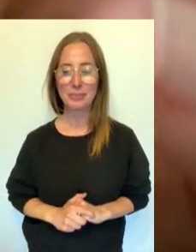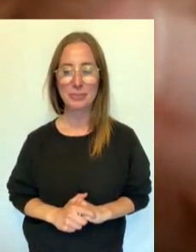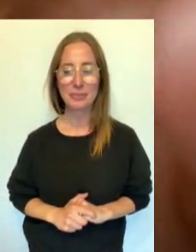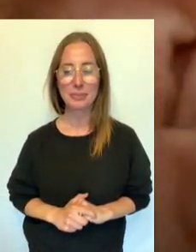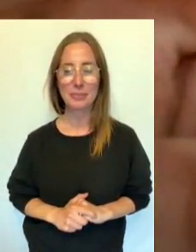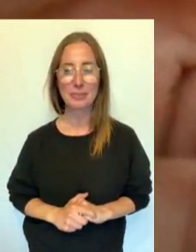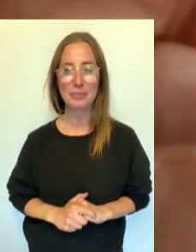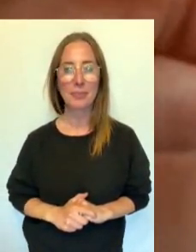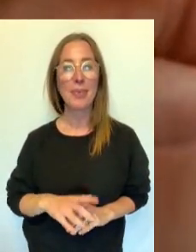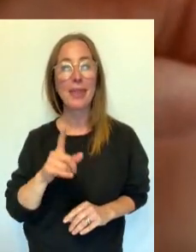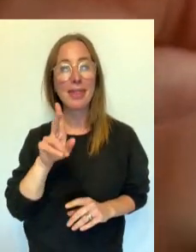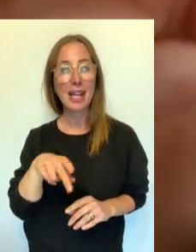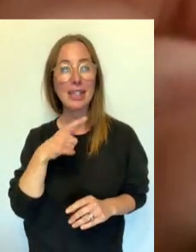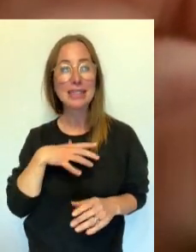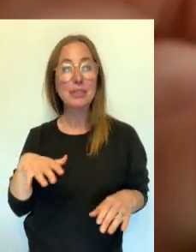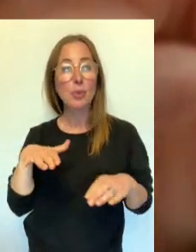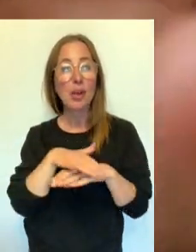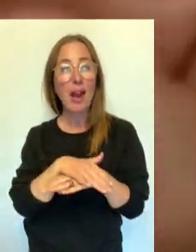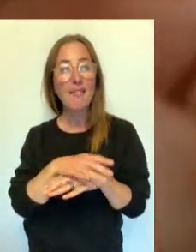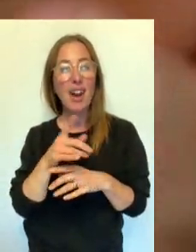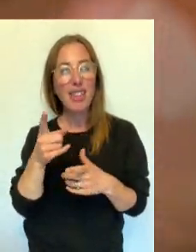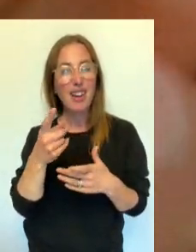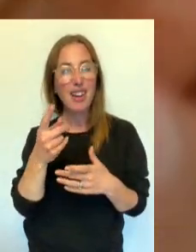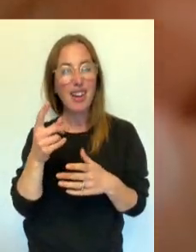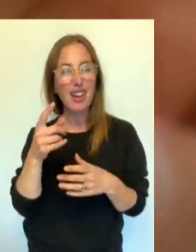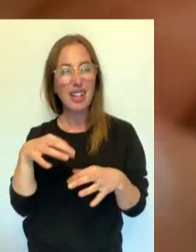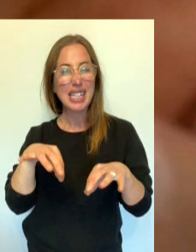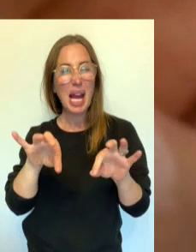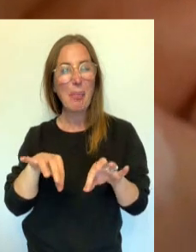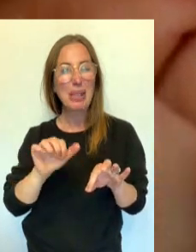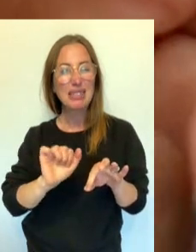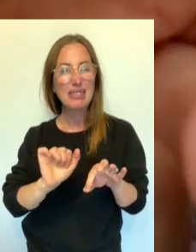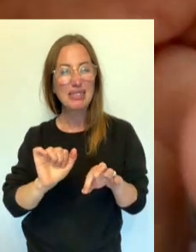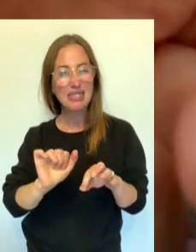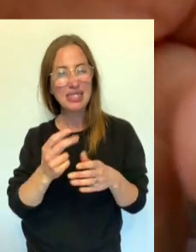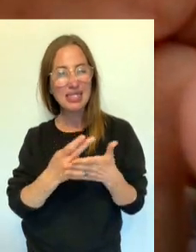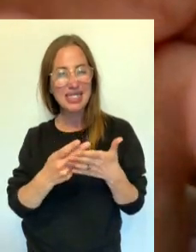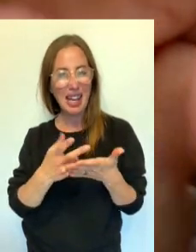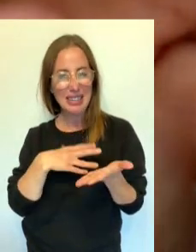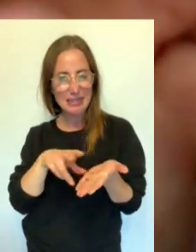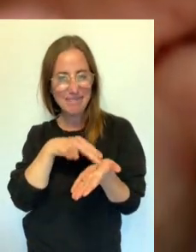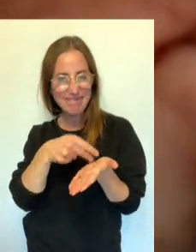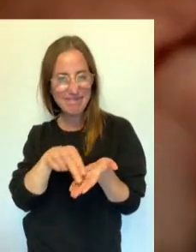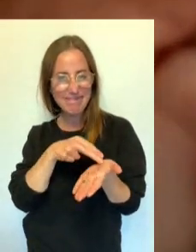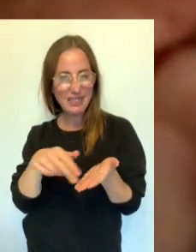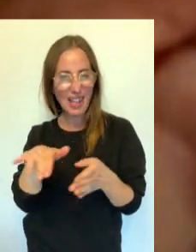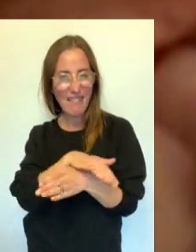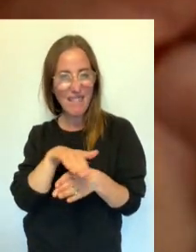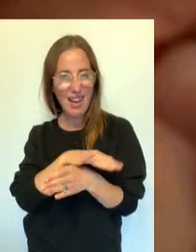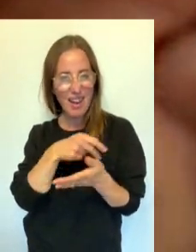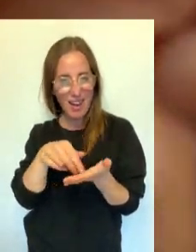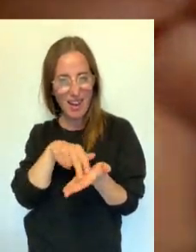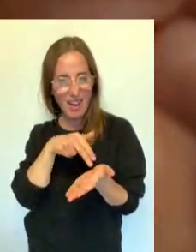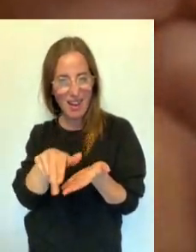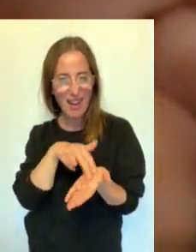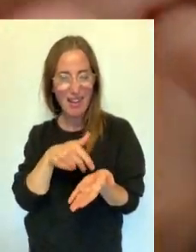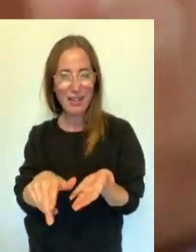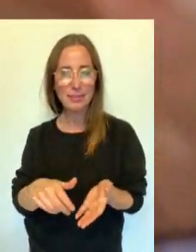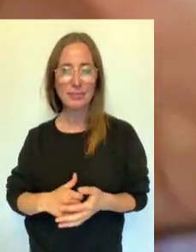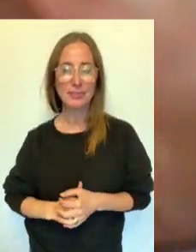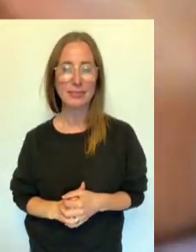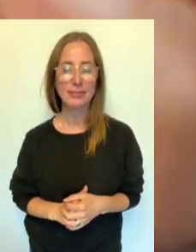the serviette and glue that on the top,